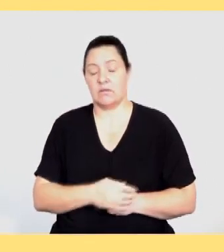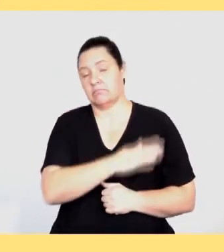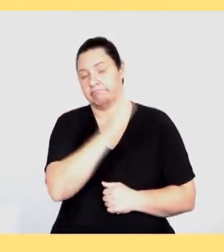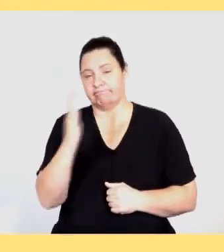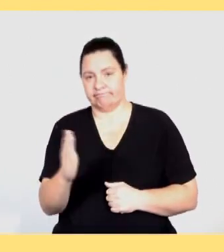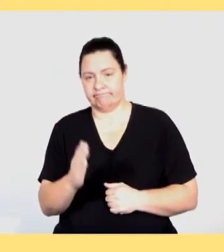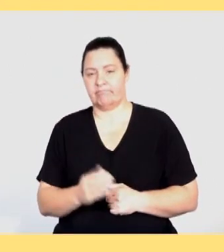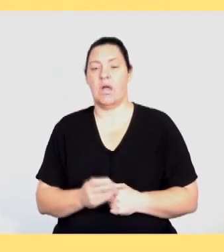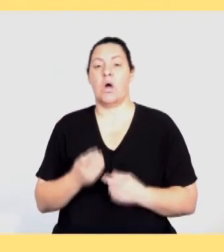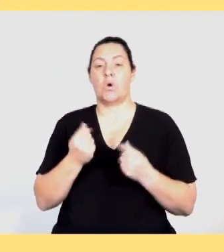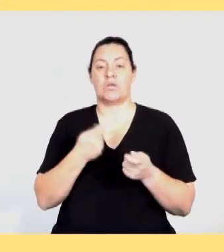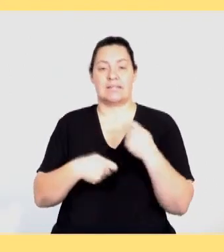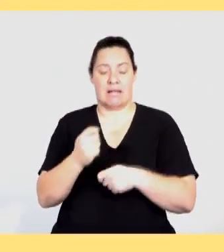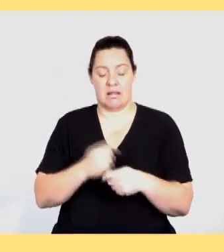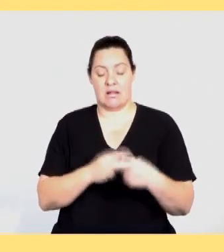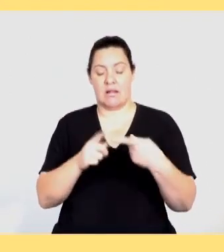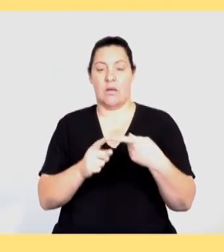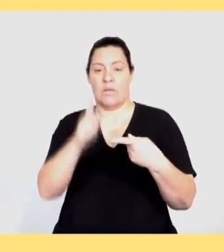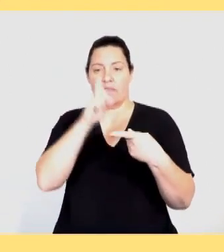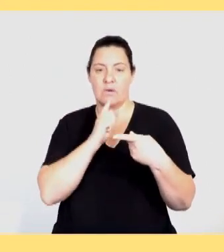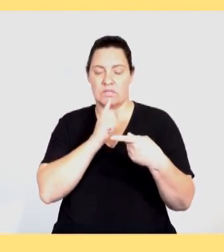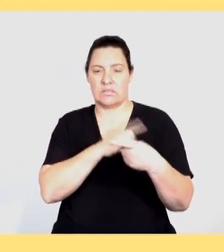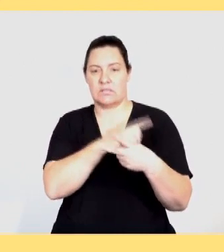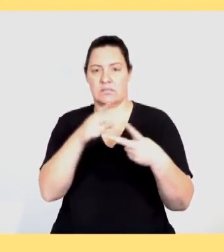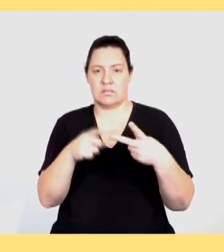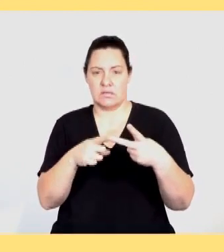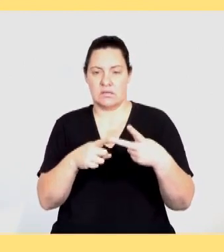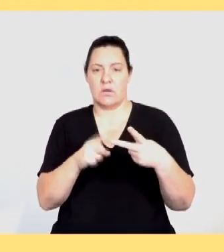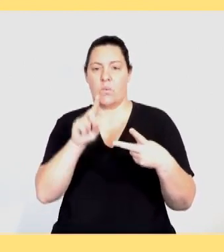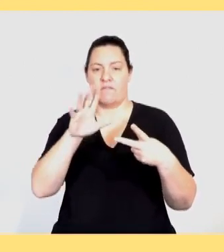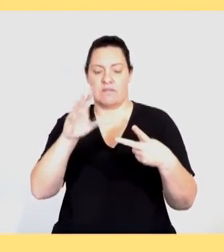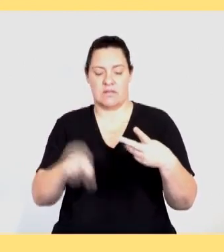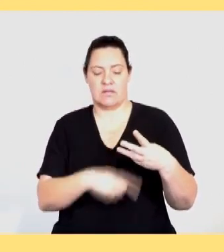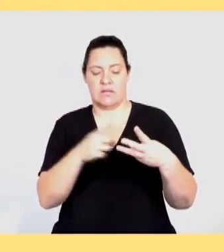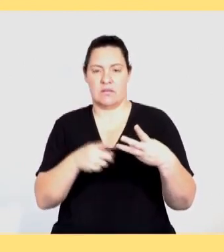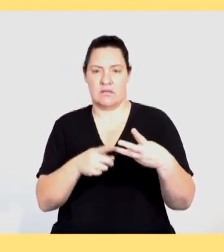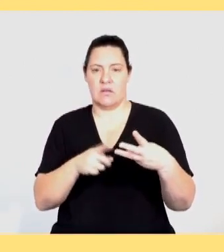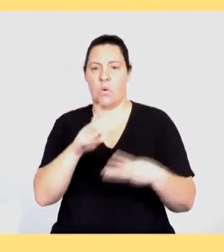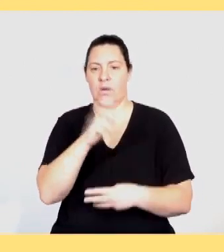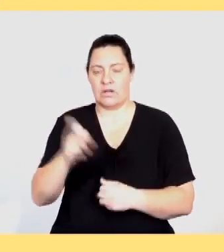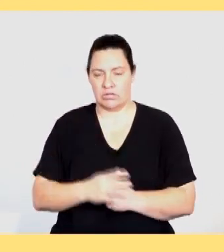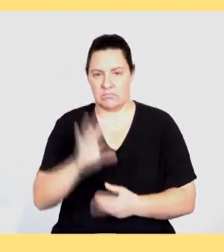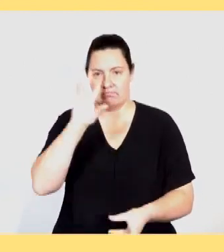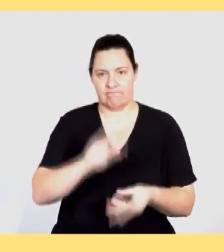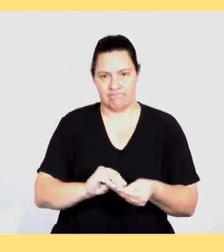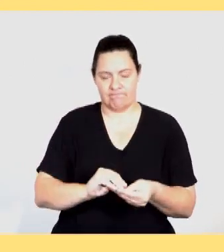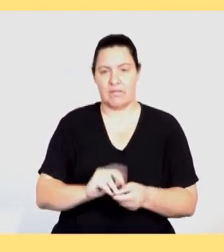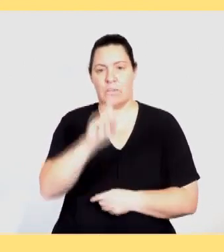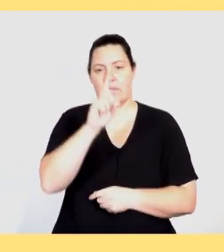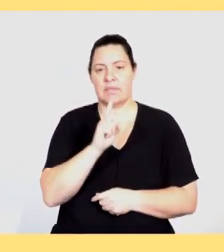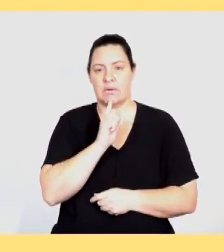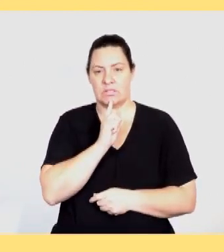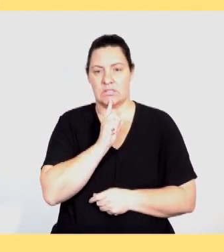3,700. And then you come here, you add 1,000 plus 150 plus 100. You